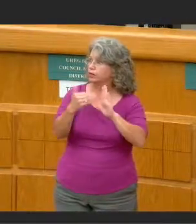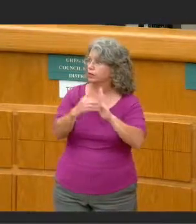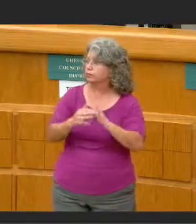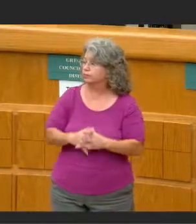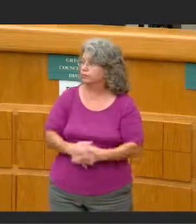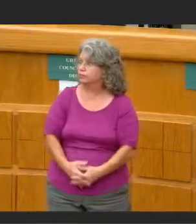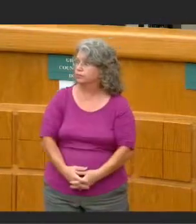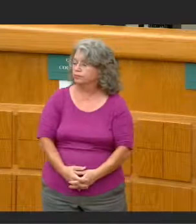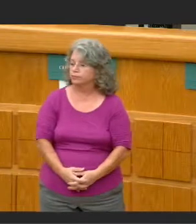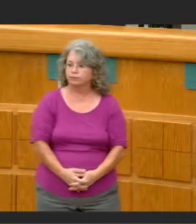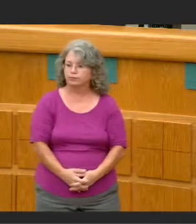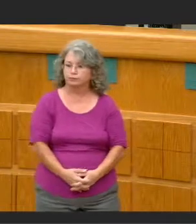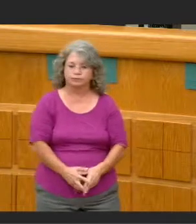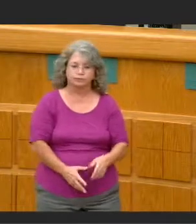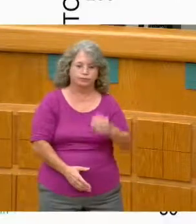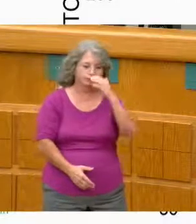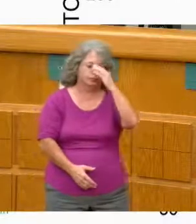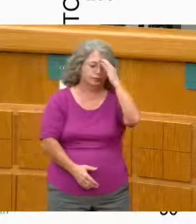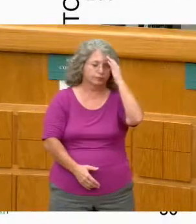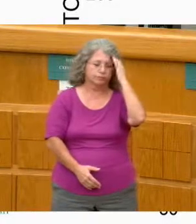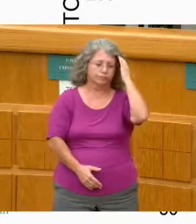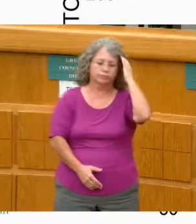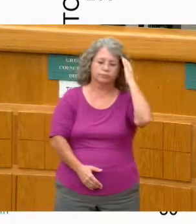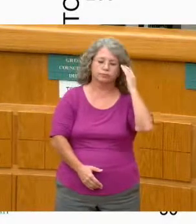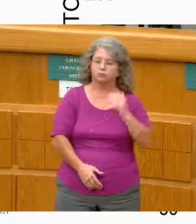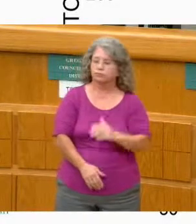again. Hold on.